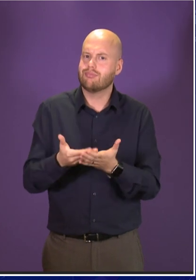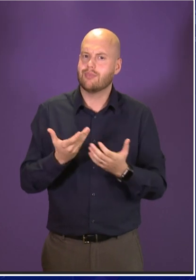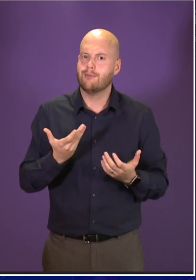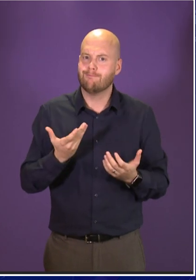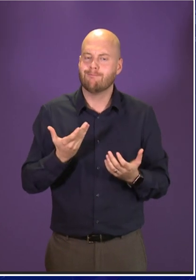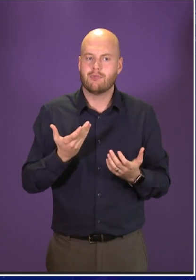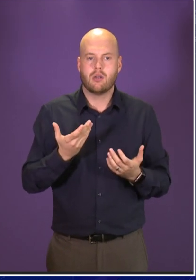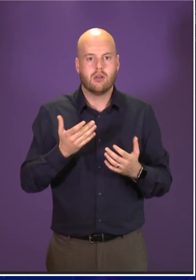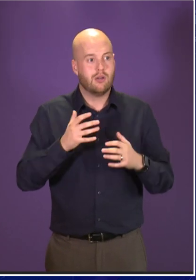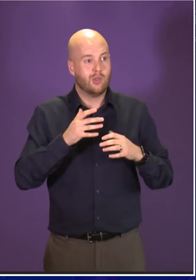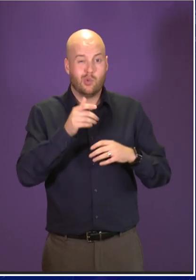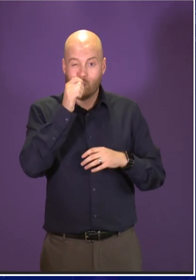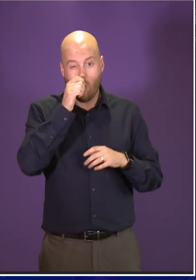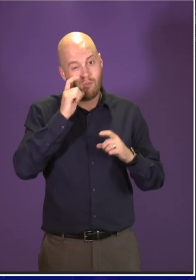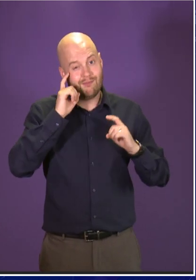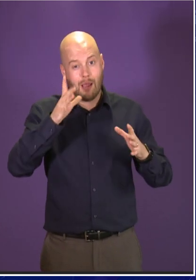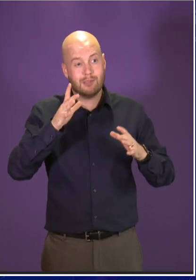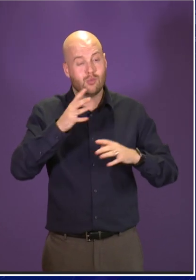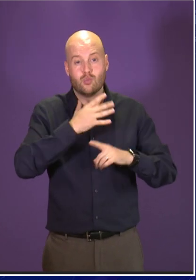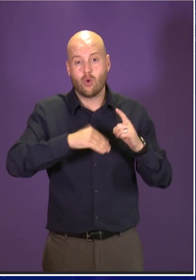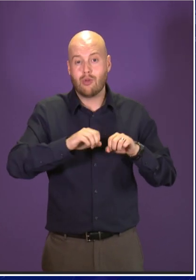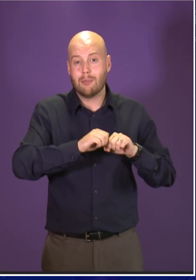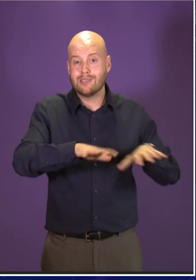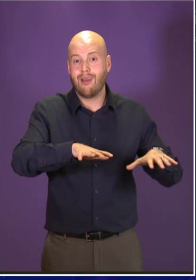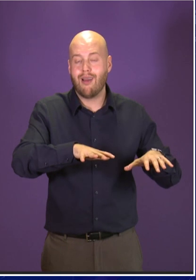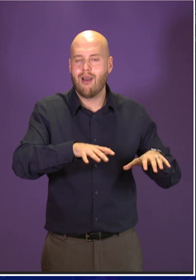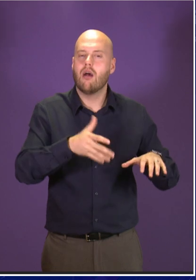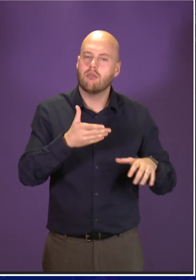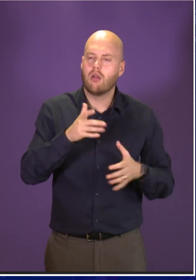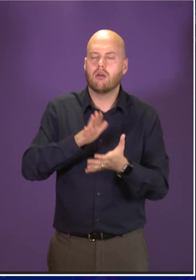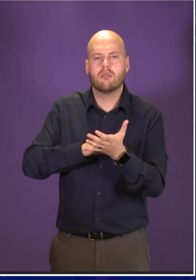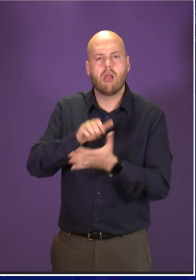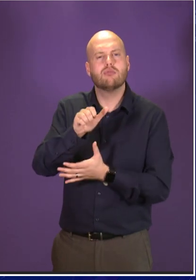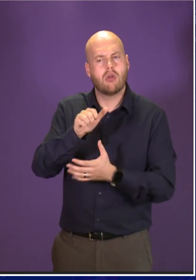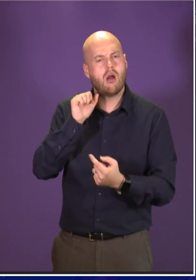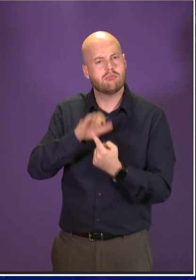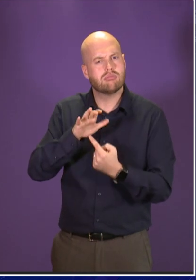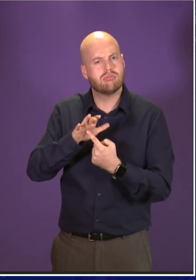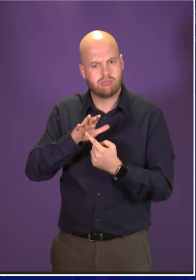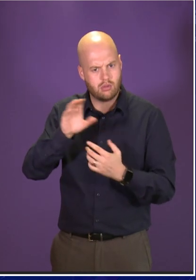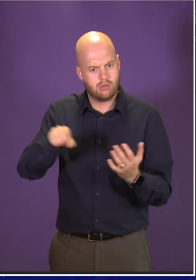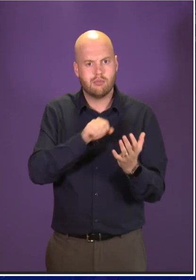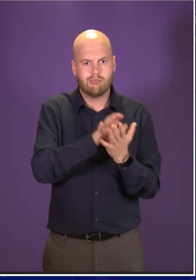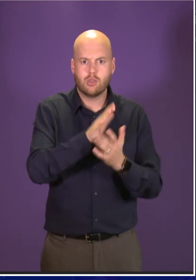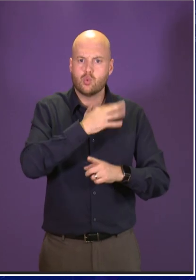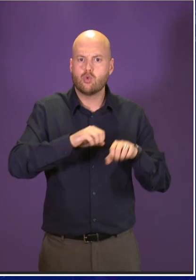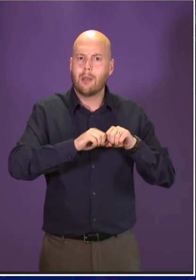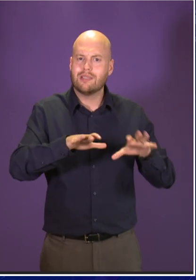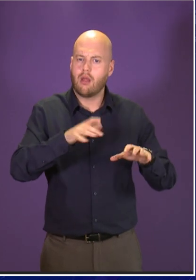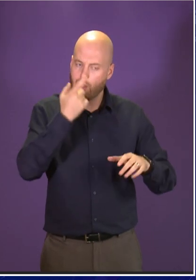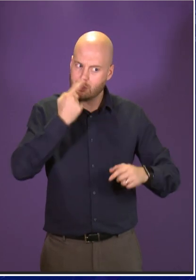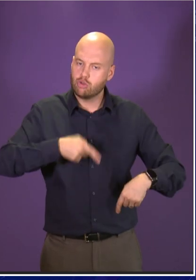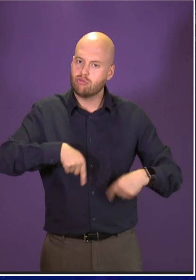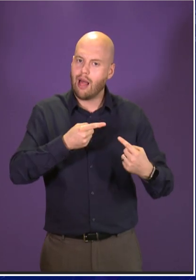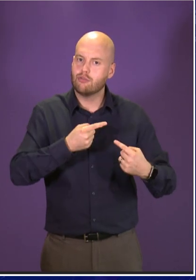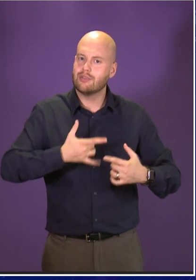echo chambers, cultural organisations are vital in challenging our views and introducing us to new